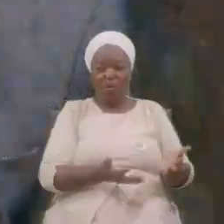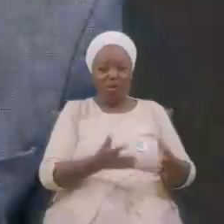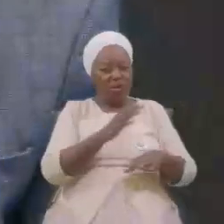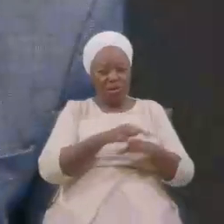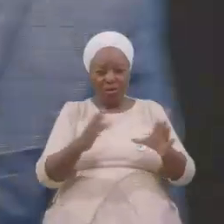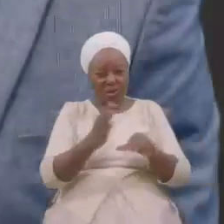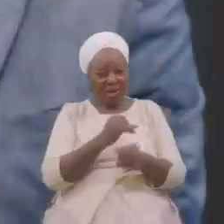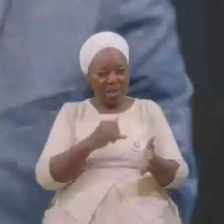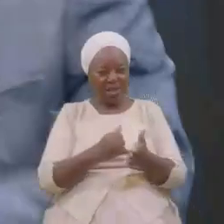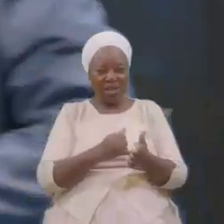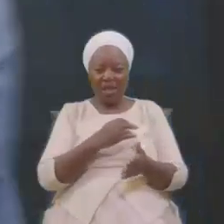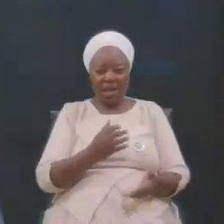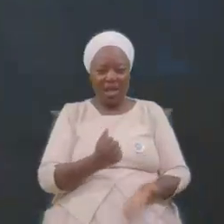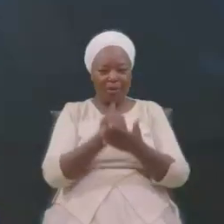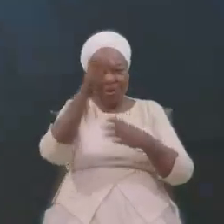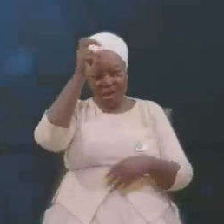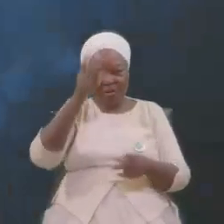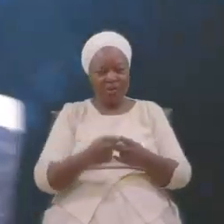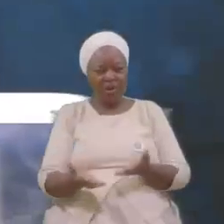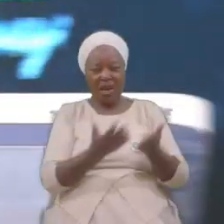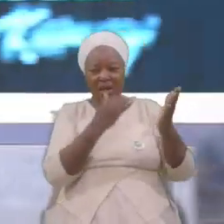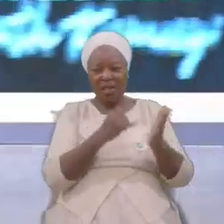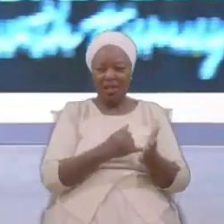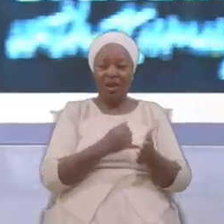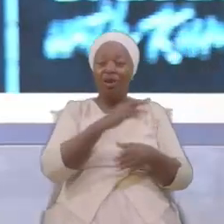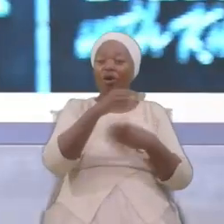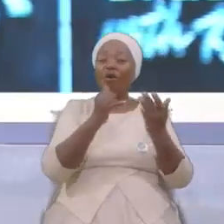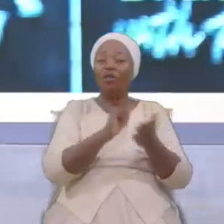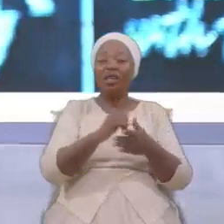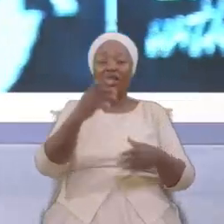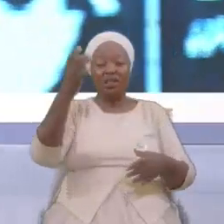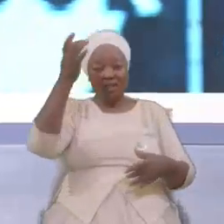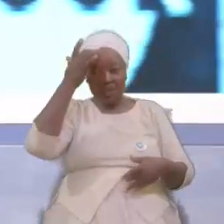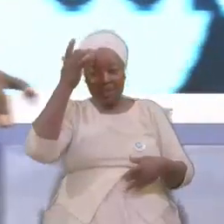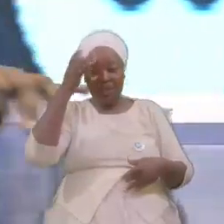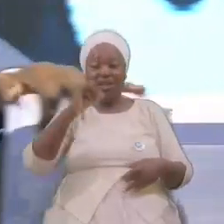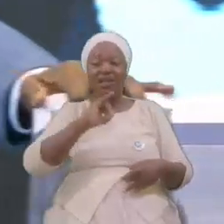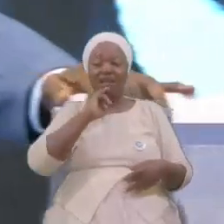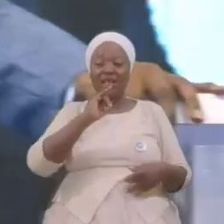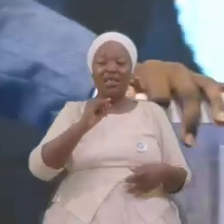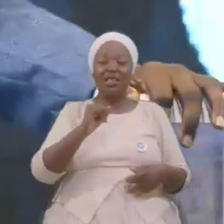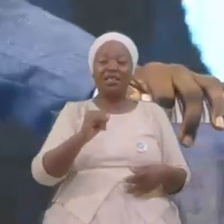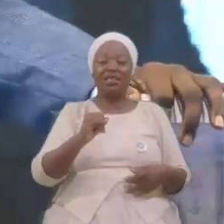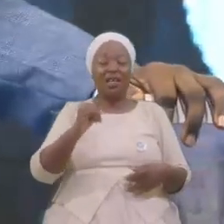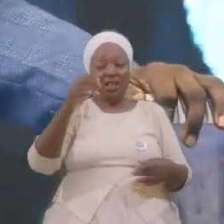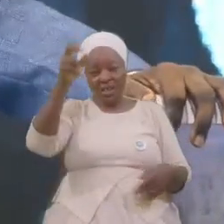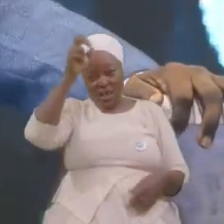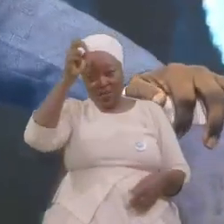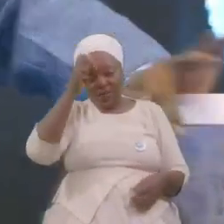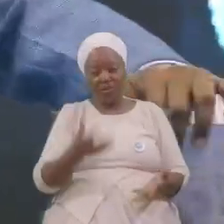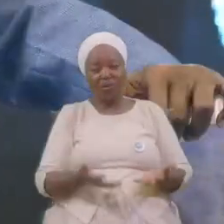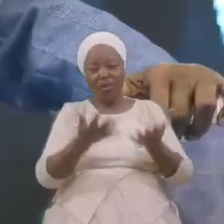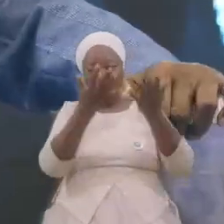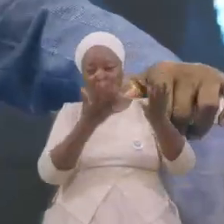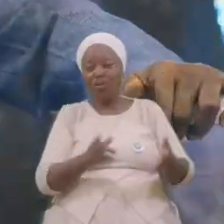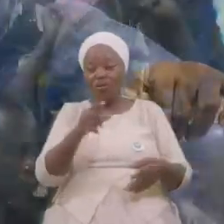him. All that disease is Satan's load. You'll